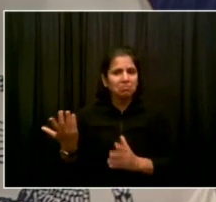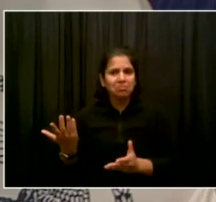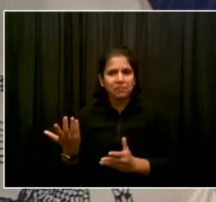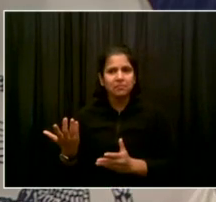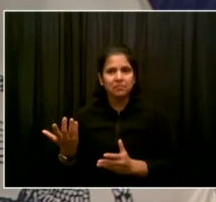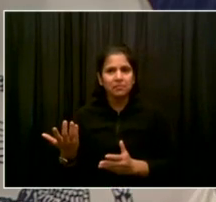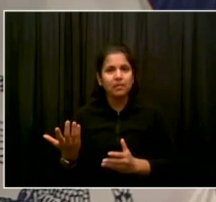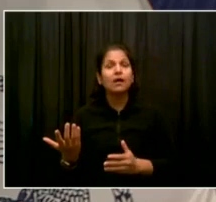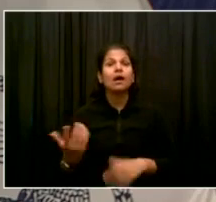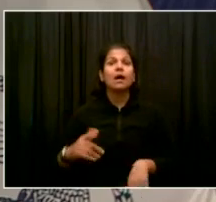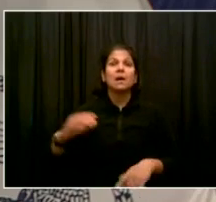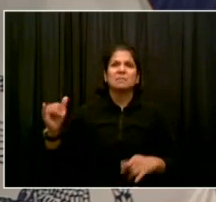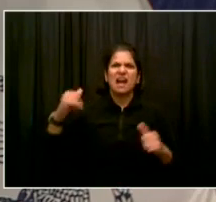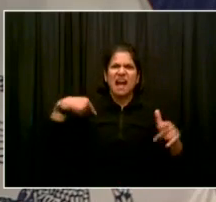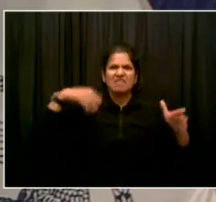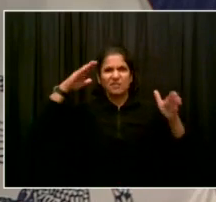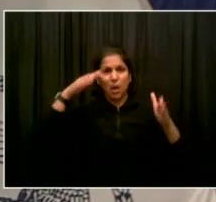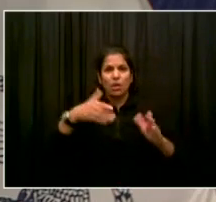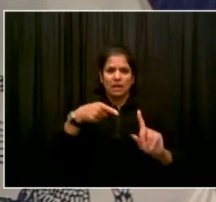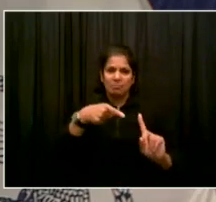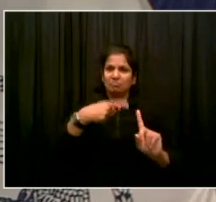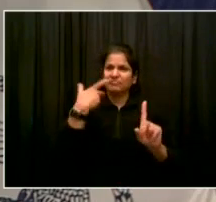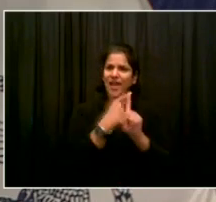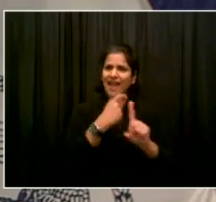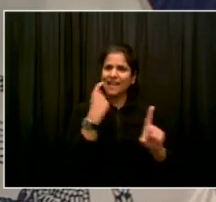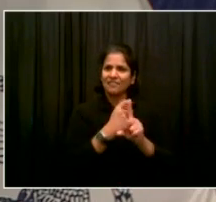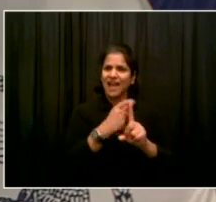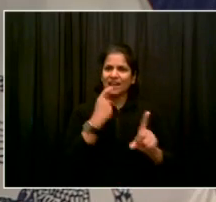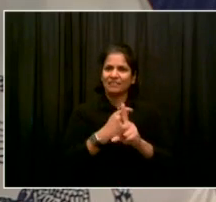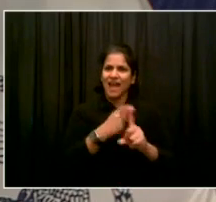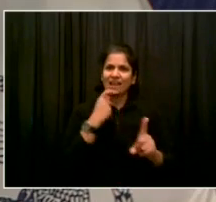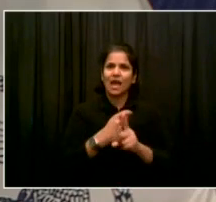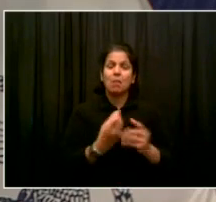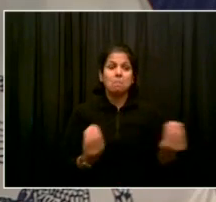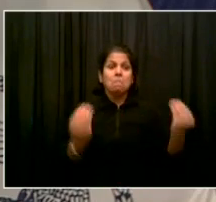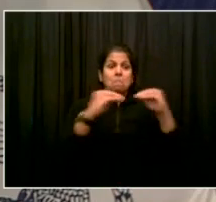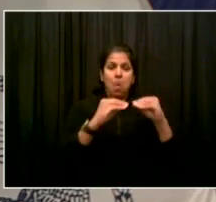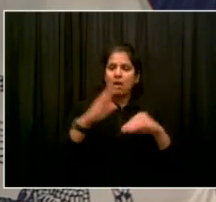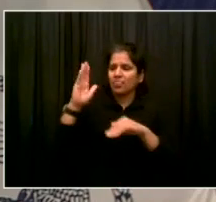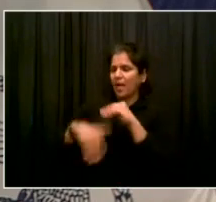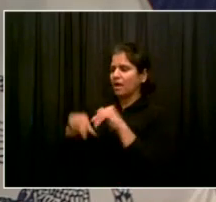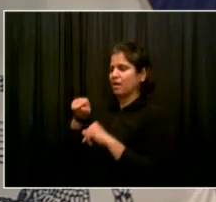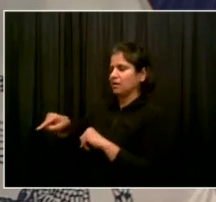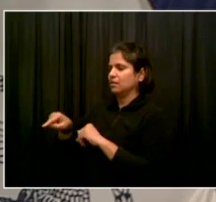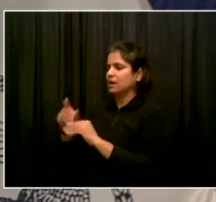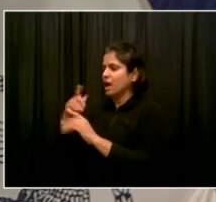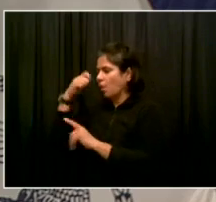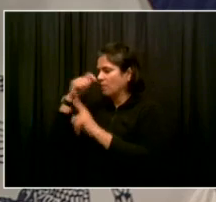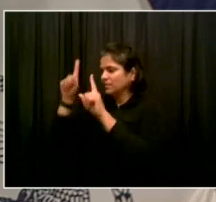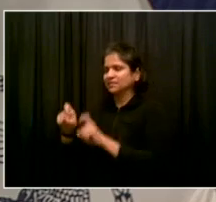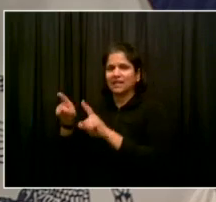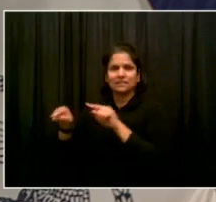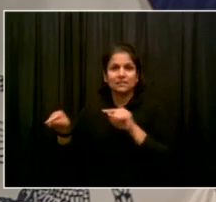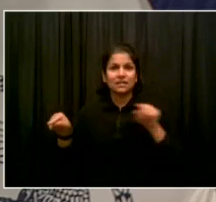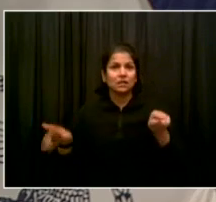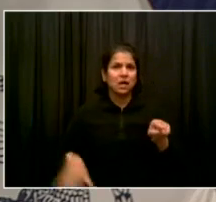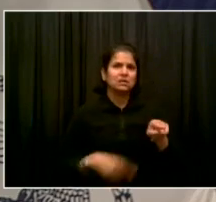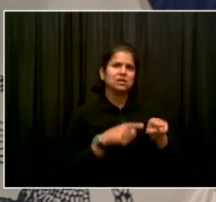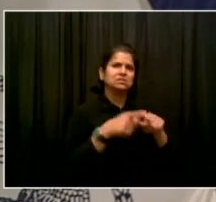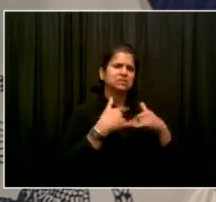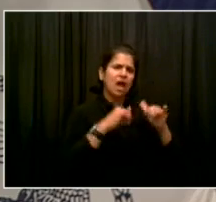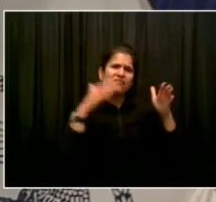vaccination. We've got to keep that focus on vaccination first, especially with our new booster incentive. That's where the most important impact will